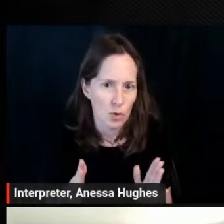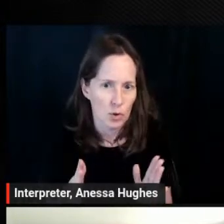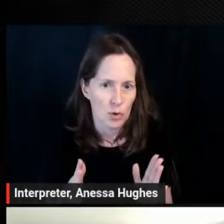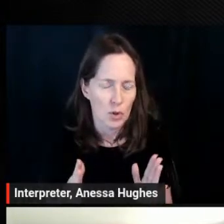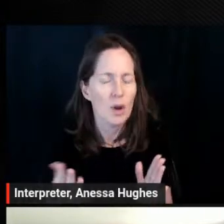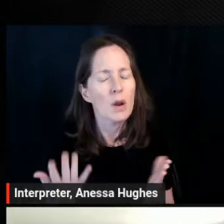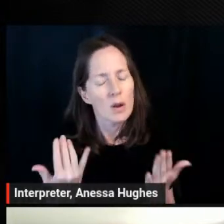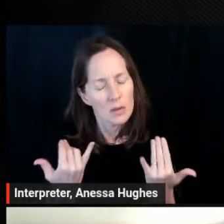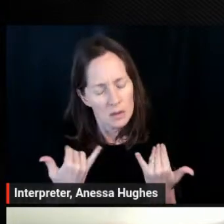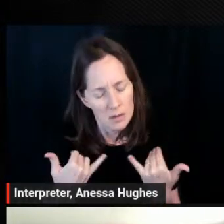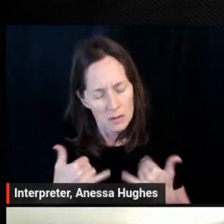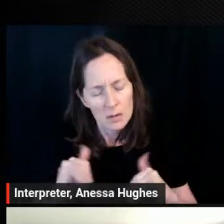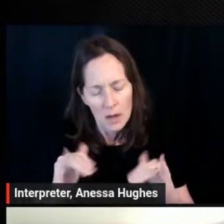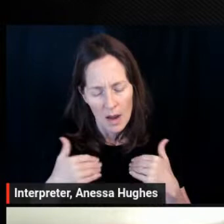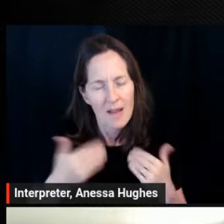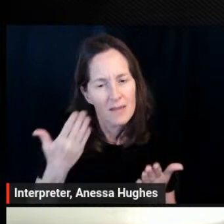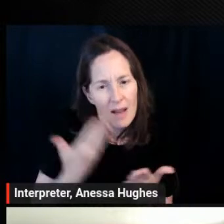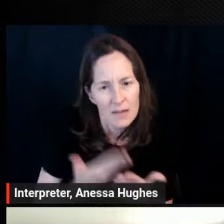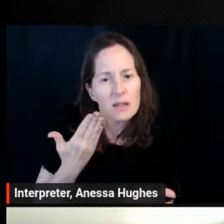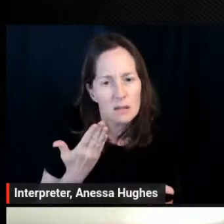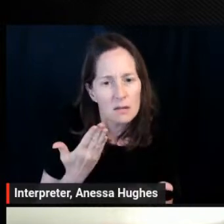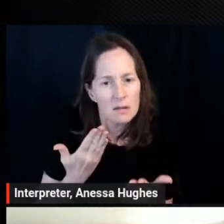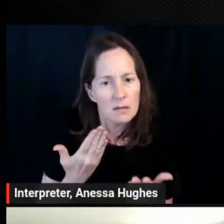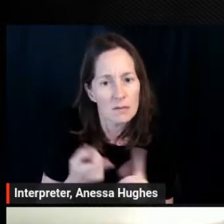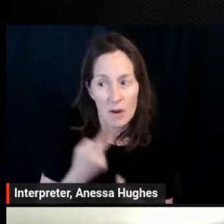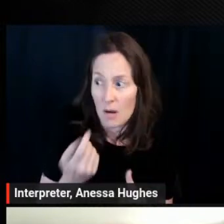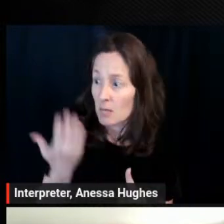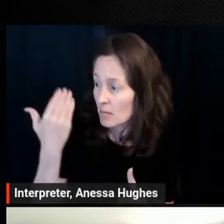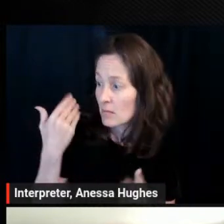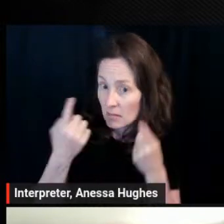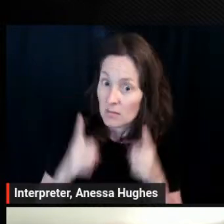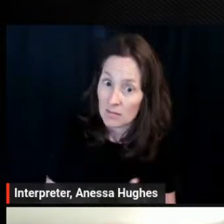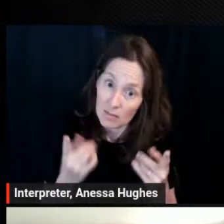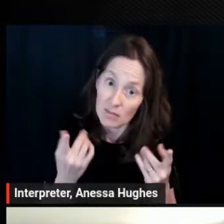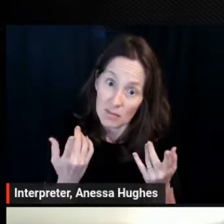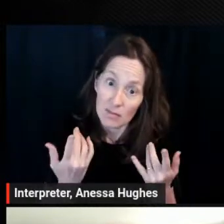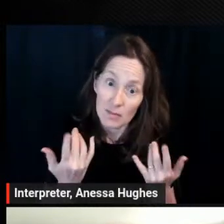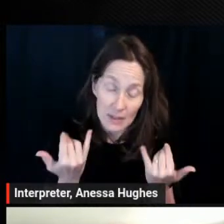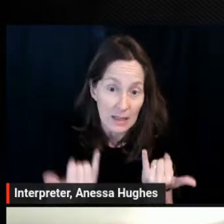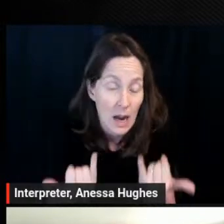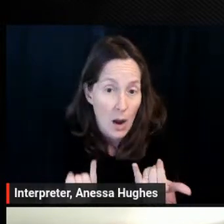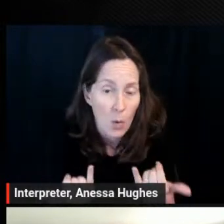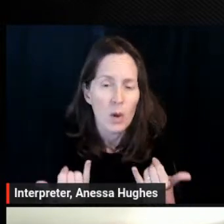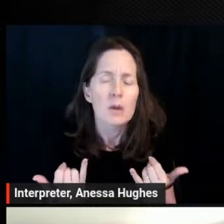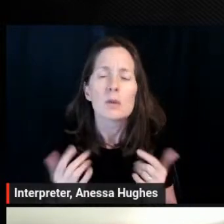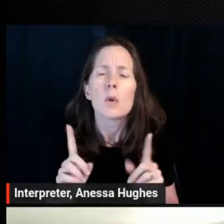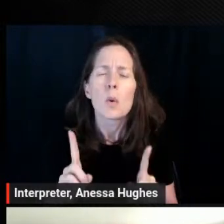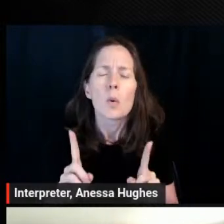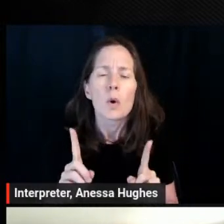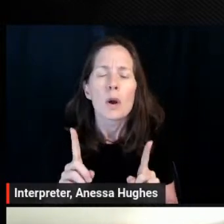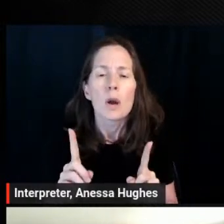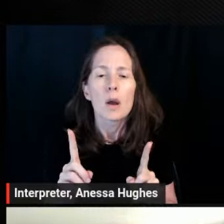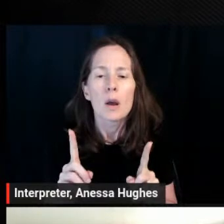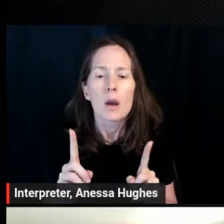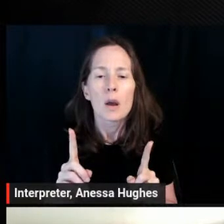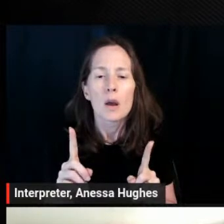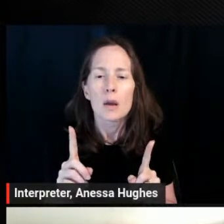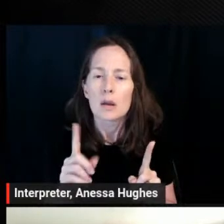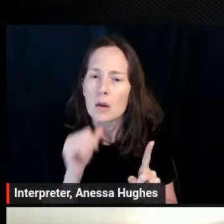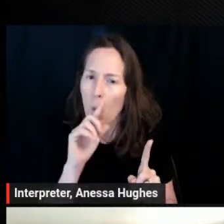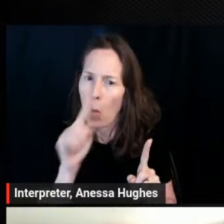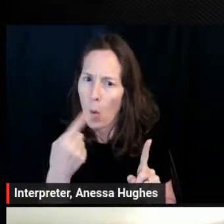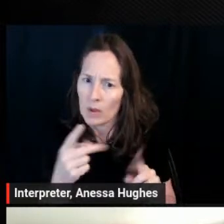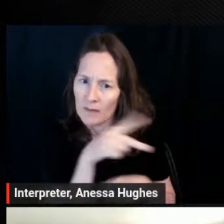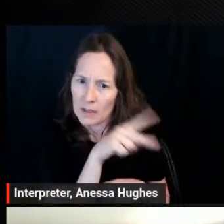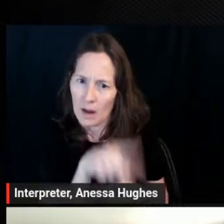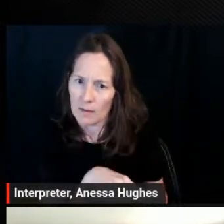If we think not just about Philadelphia, where the true story I tell in this book begins, but about